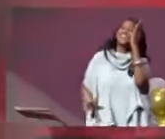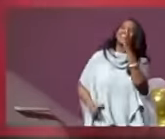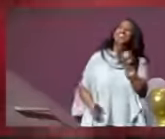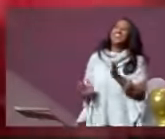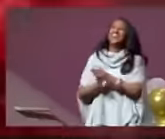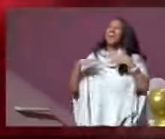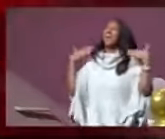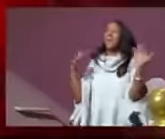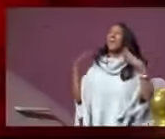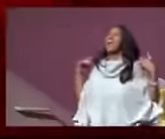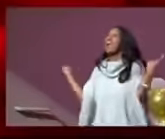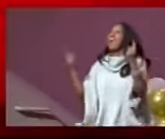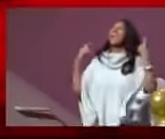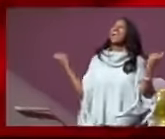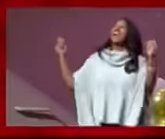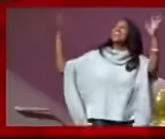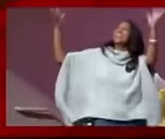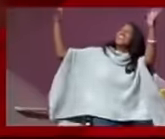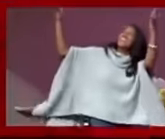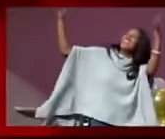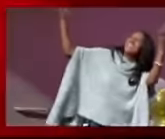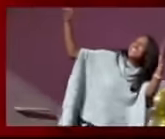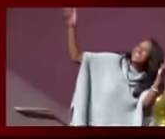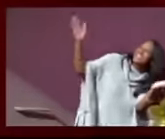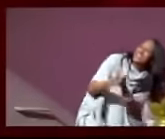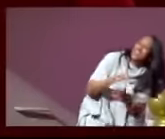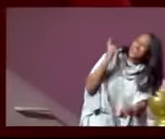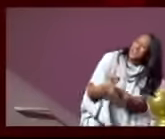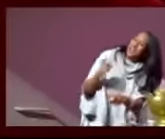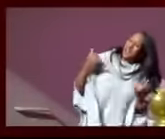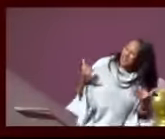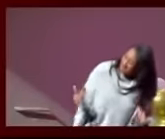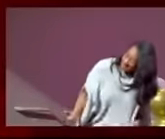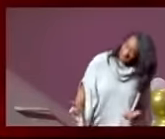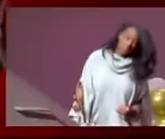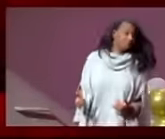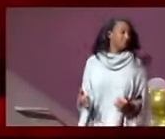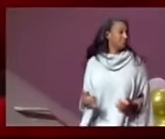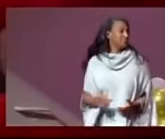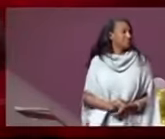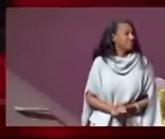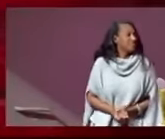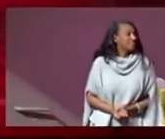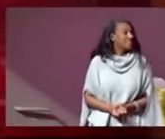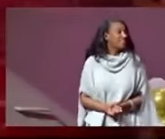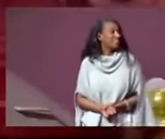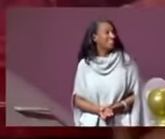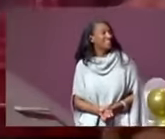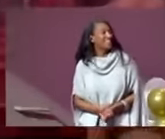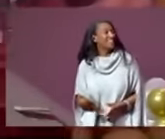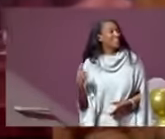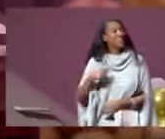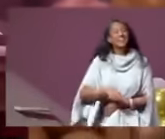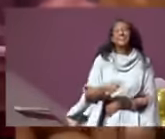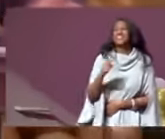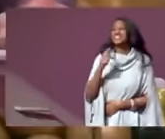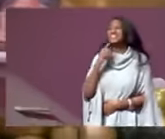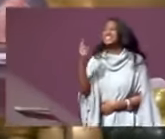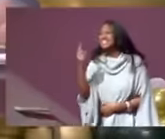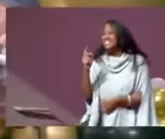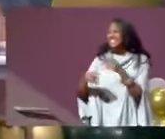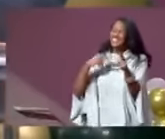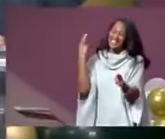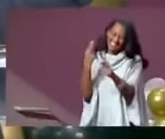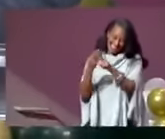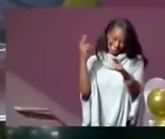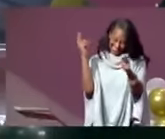shout hallelujah. We take a pause in the praise bringing. We just shout to your name and we